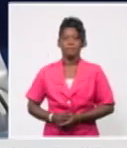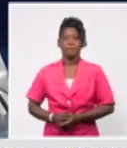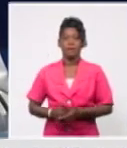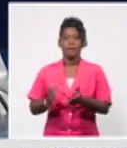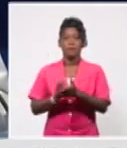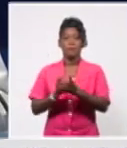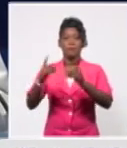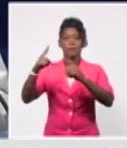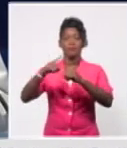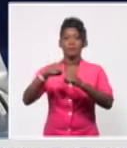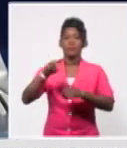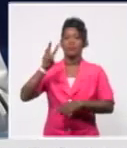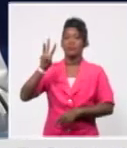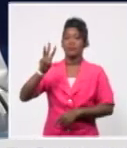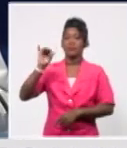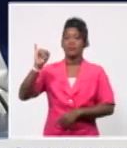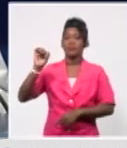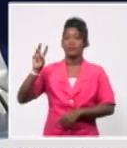1,774 from Ciego de Ávila,